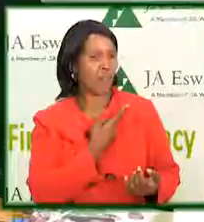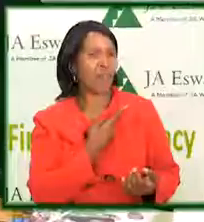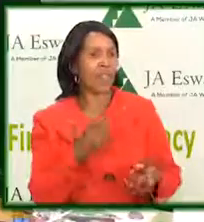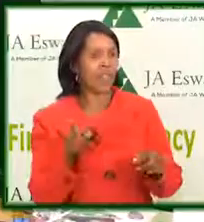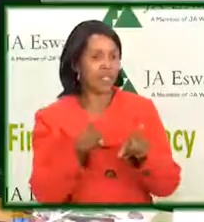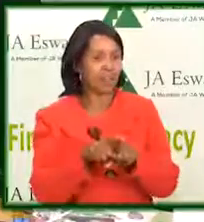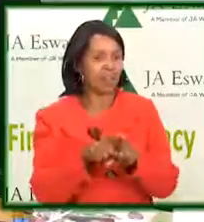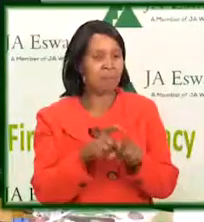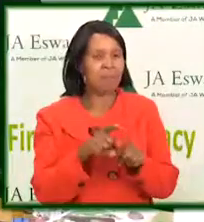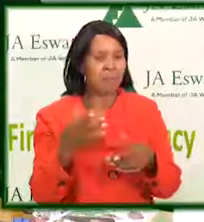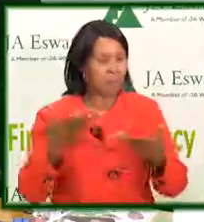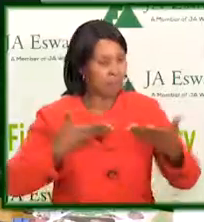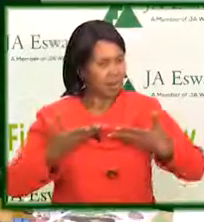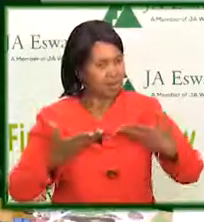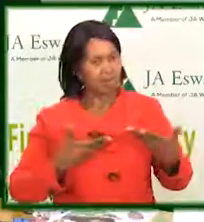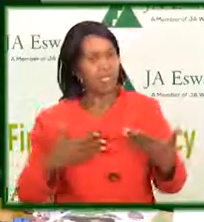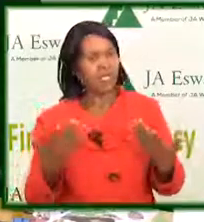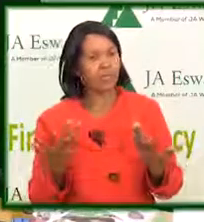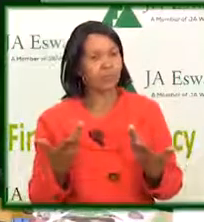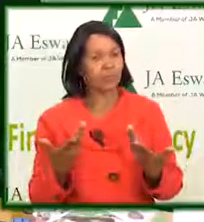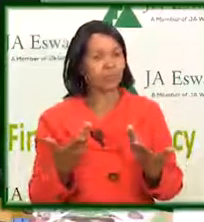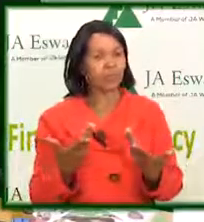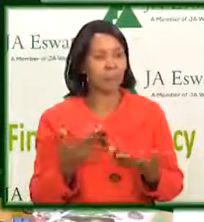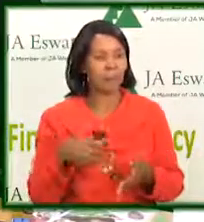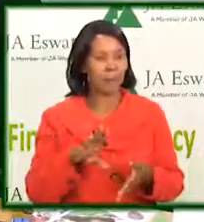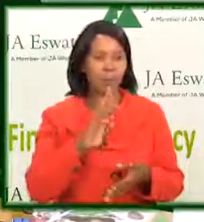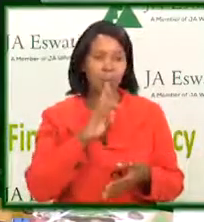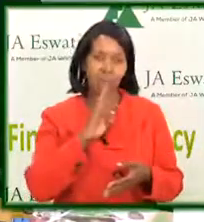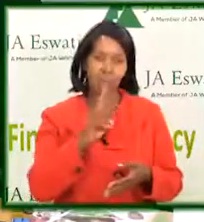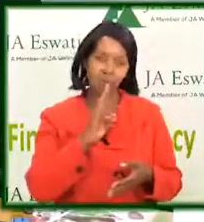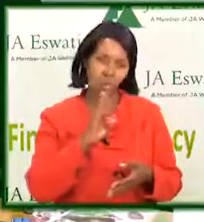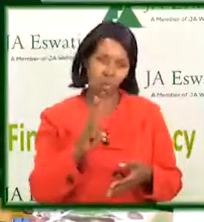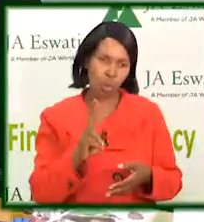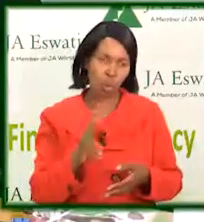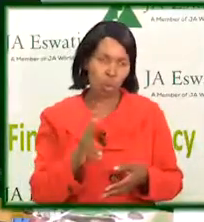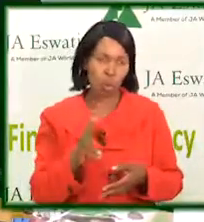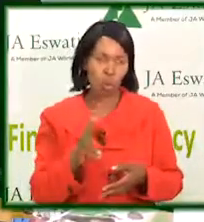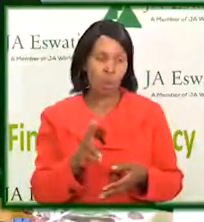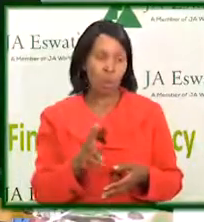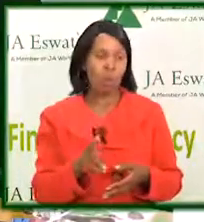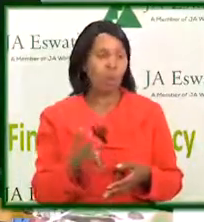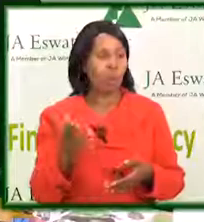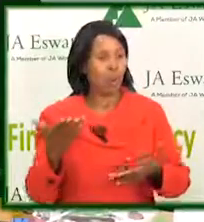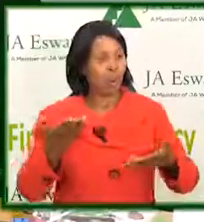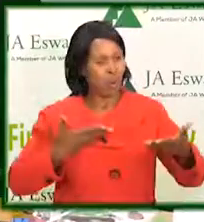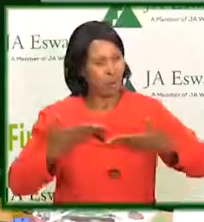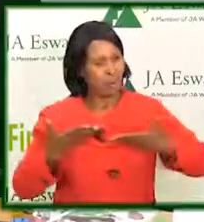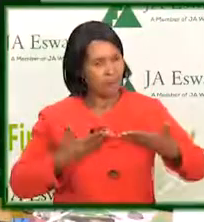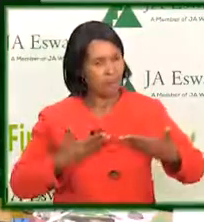that the company is not irritated, but sees you as someone that is friendly, and therefore